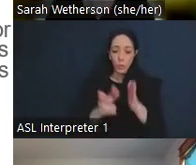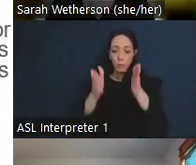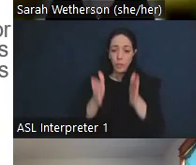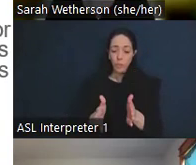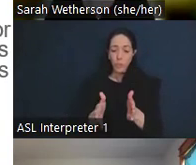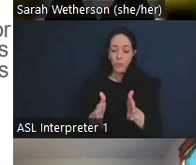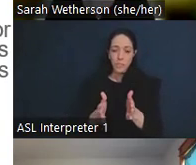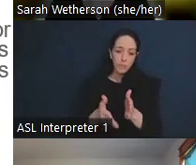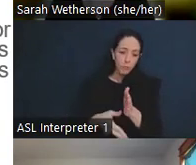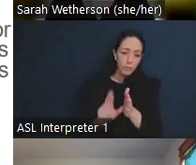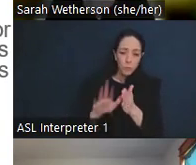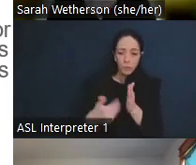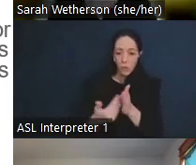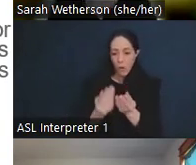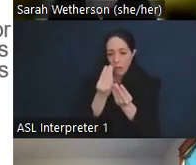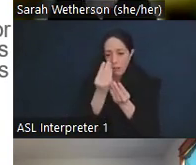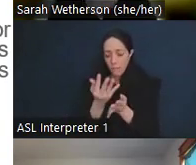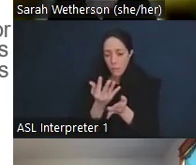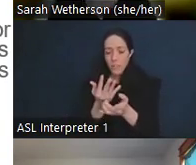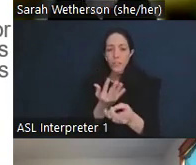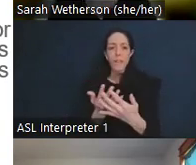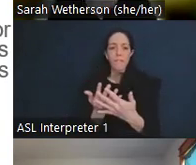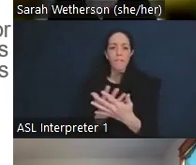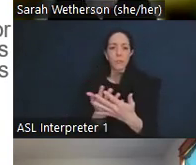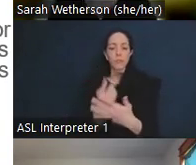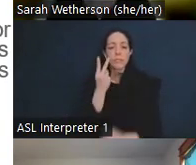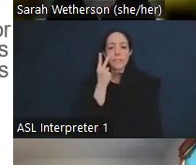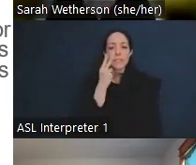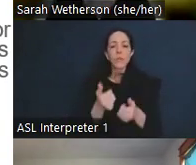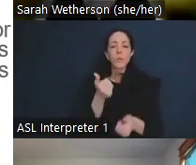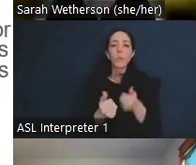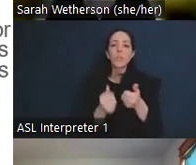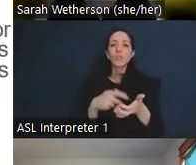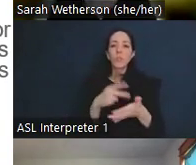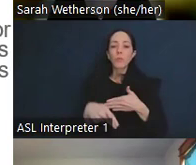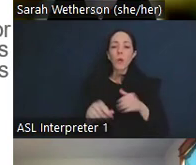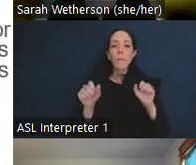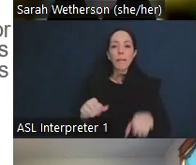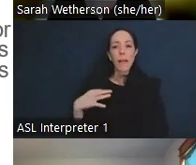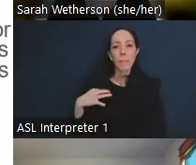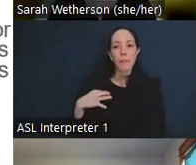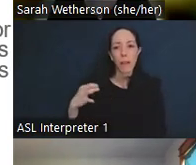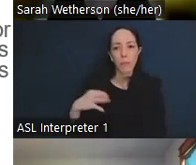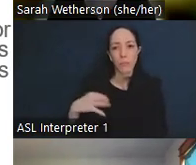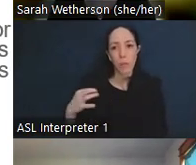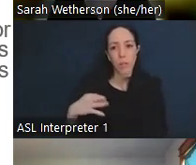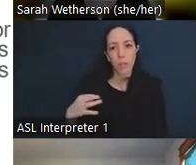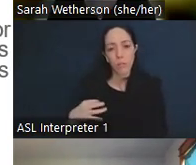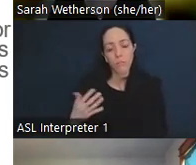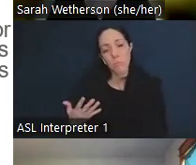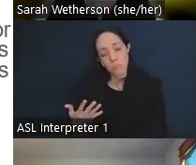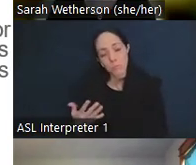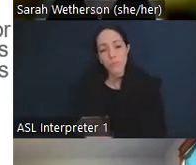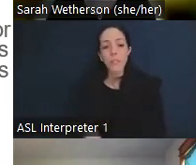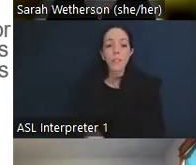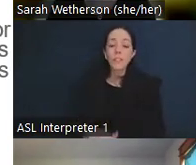medical programs, MAGI and non-MAGI included, they could possibly be eligible for. And so what we